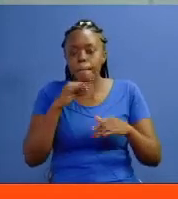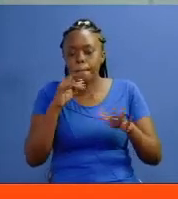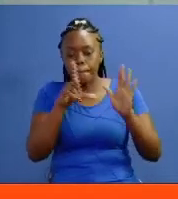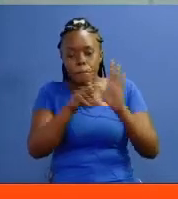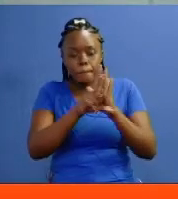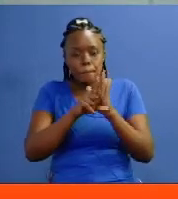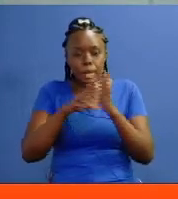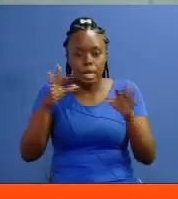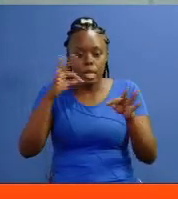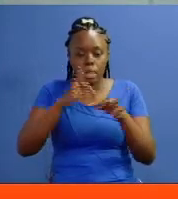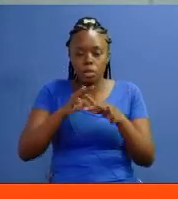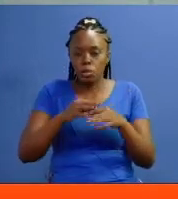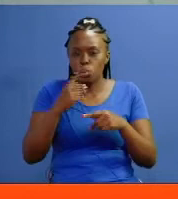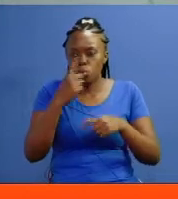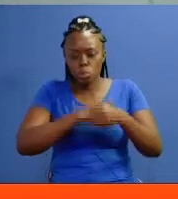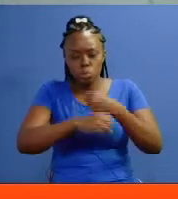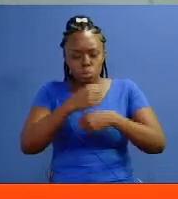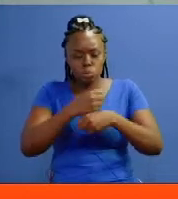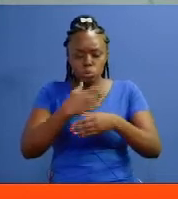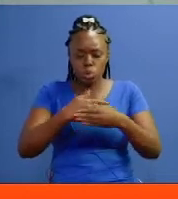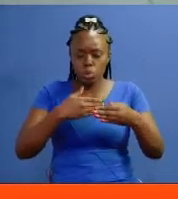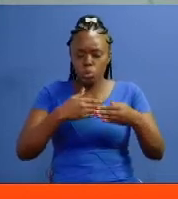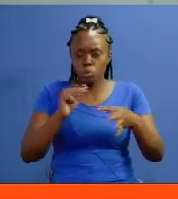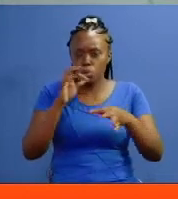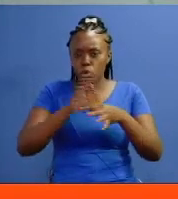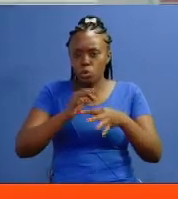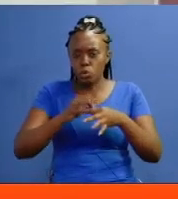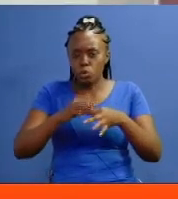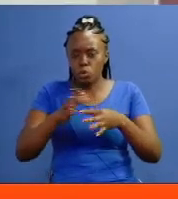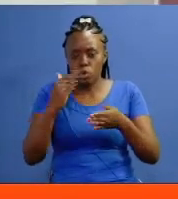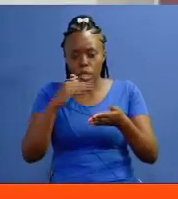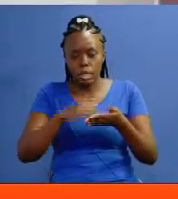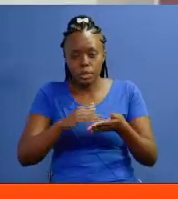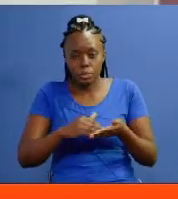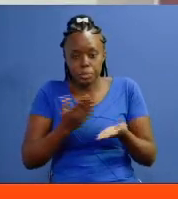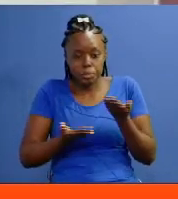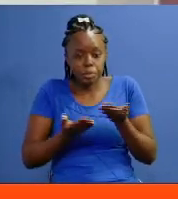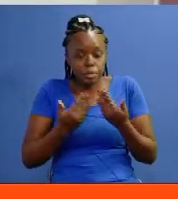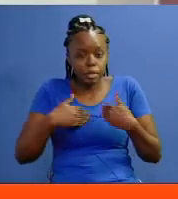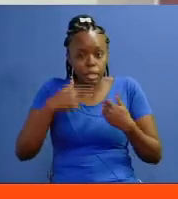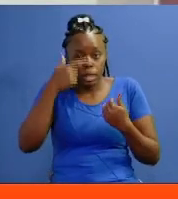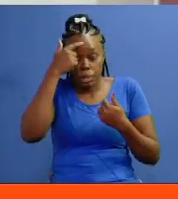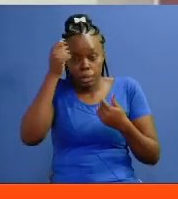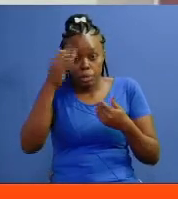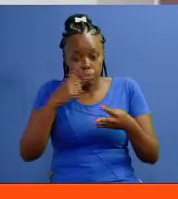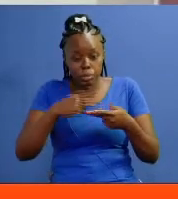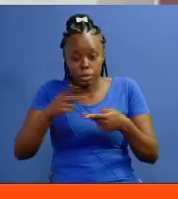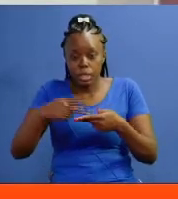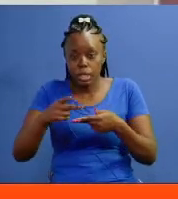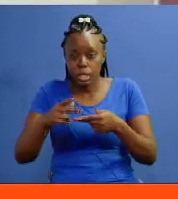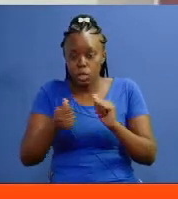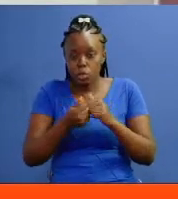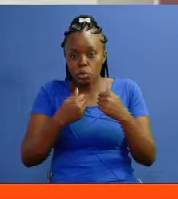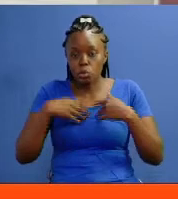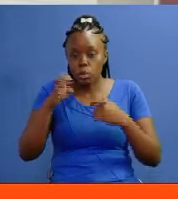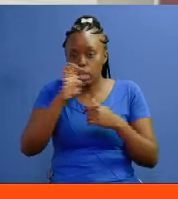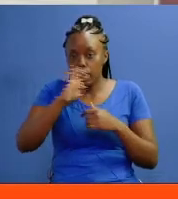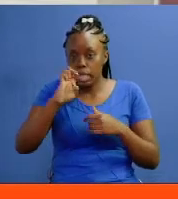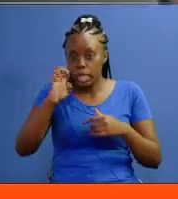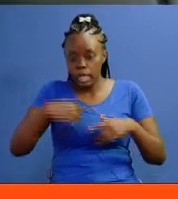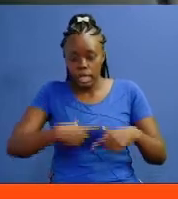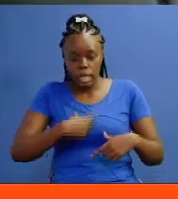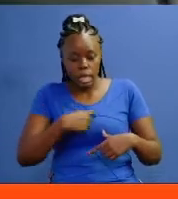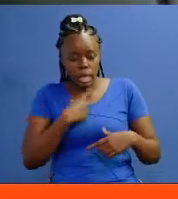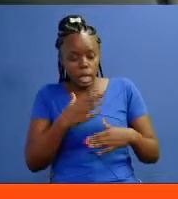be filled a year before the general elections. I left not because I didn't want to be part of a... Elizabeth Mooley, chair of the